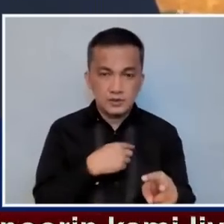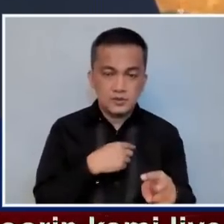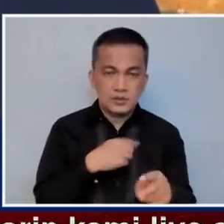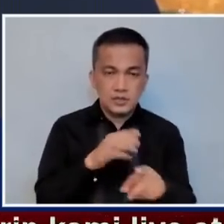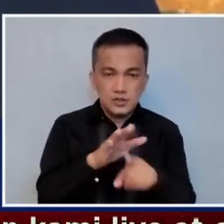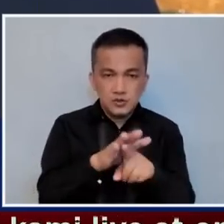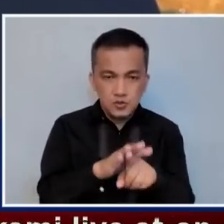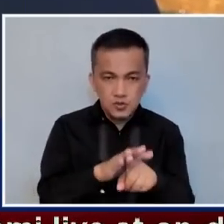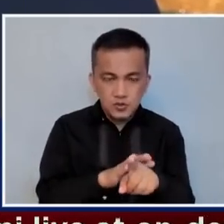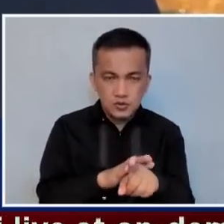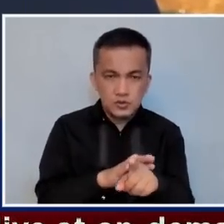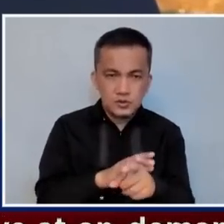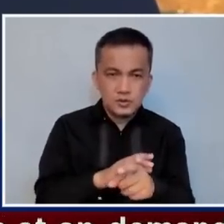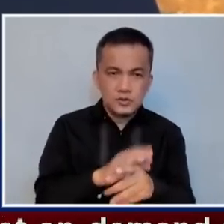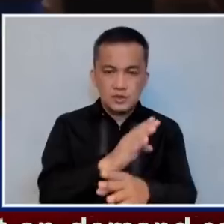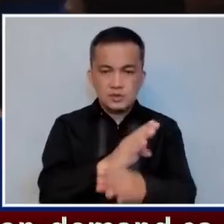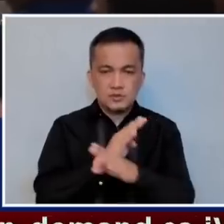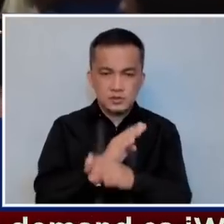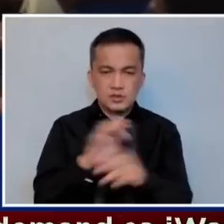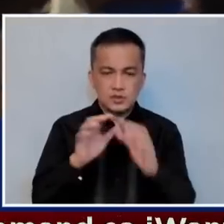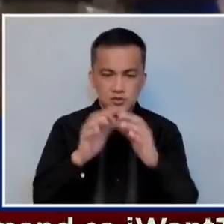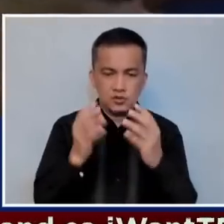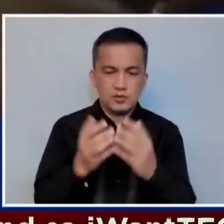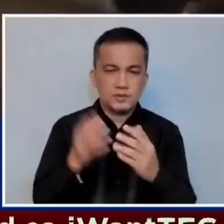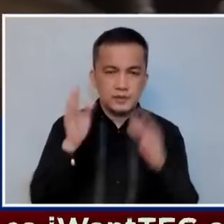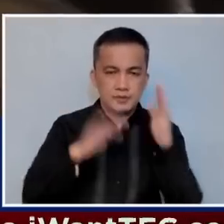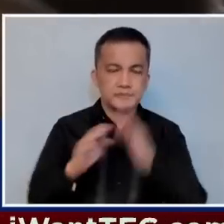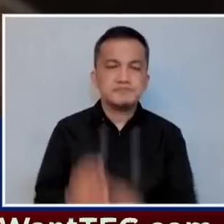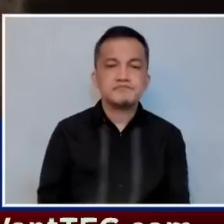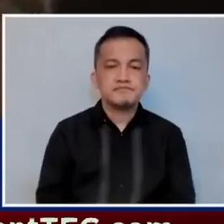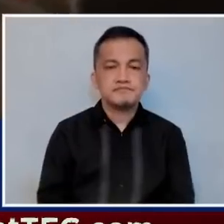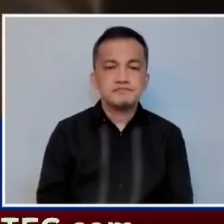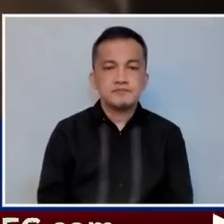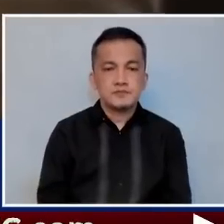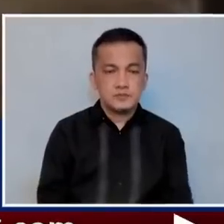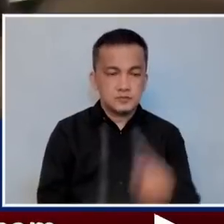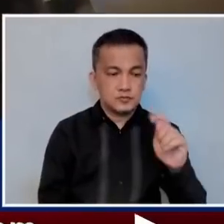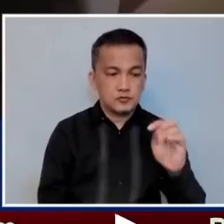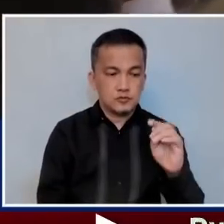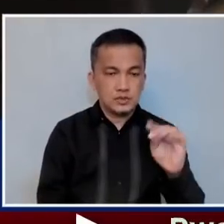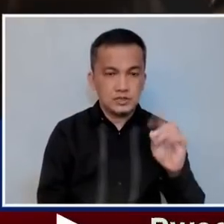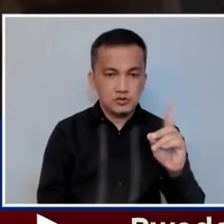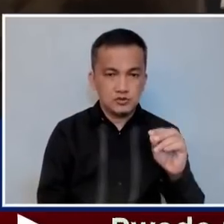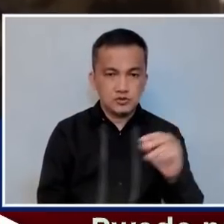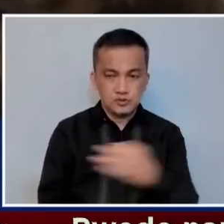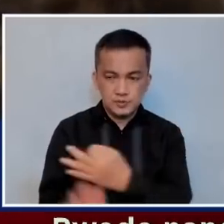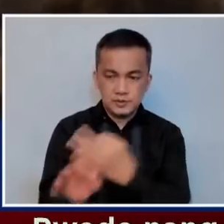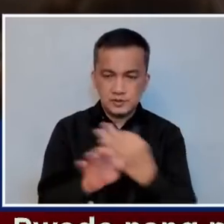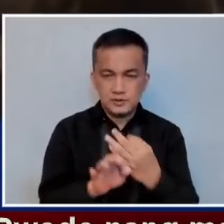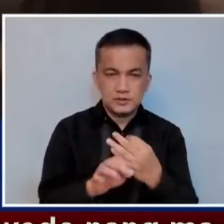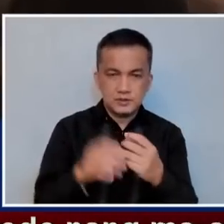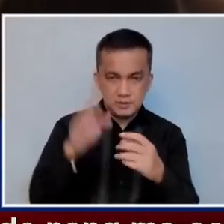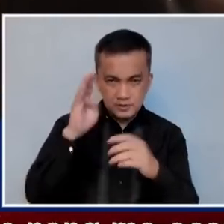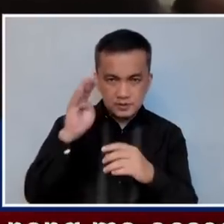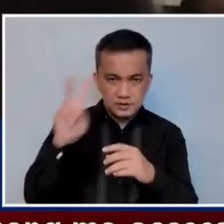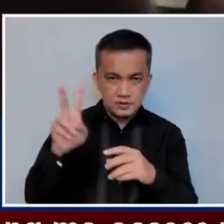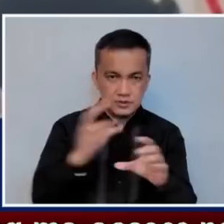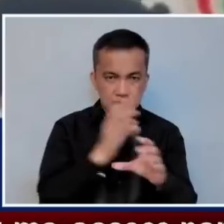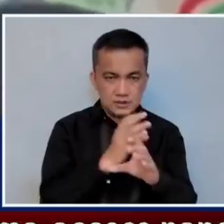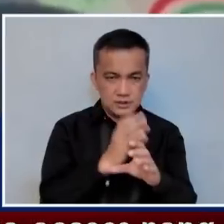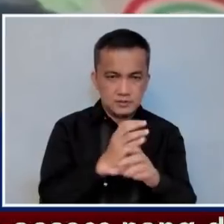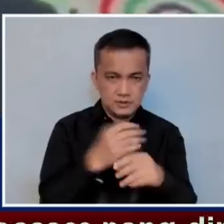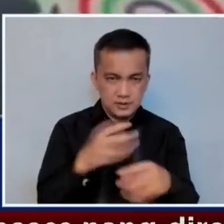gradually averting a global crisis. Kabilang din si Toledo sa mga naghatid sa Pangulo sa kanyang sasakyan matapos ang kanyang